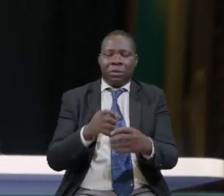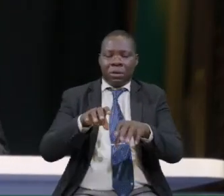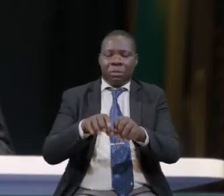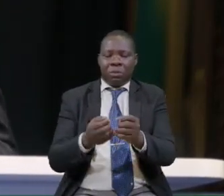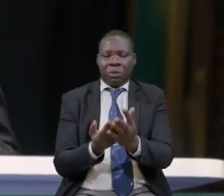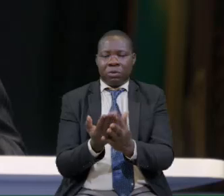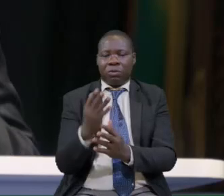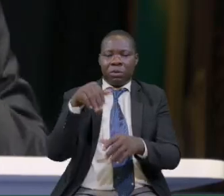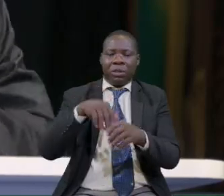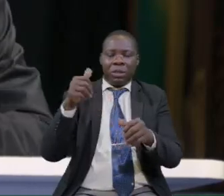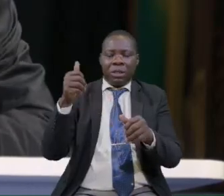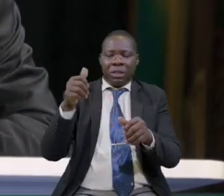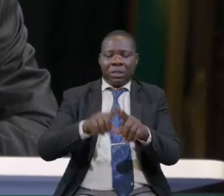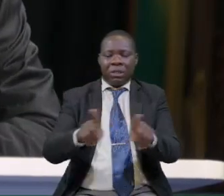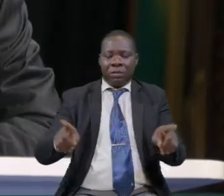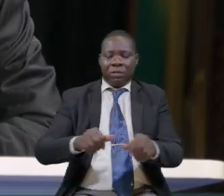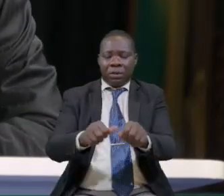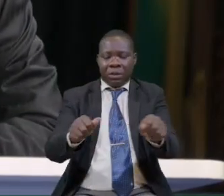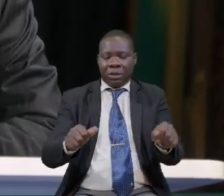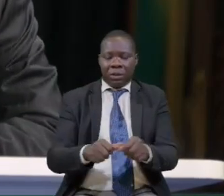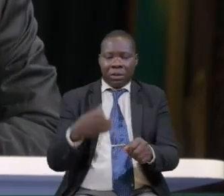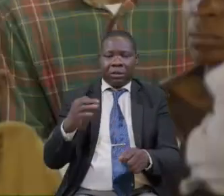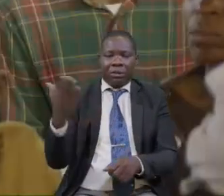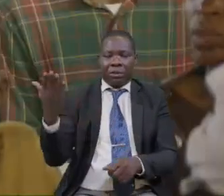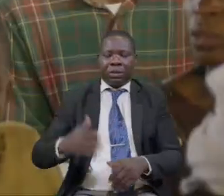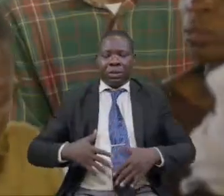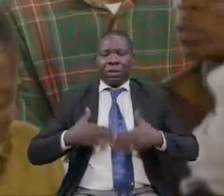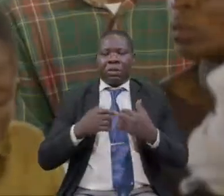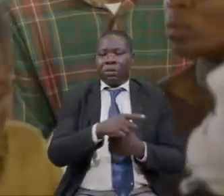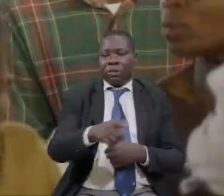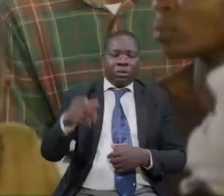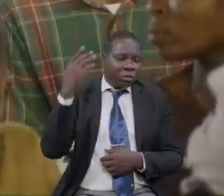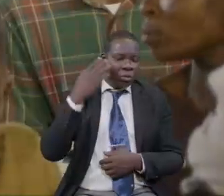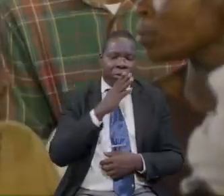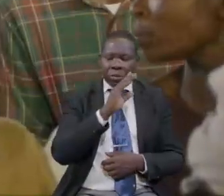their lives. You will be one of them.